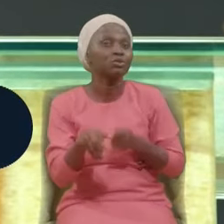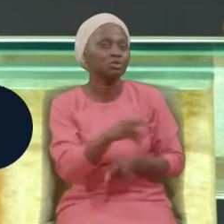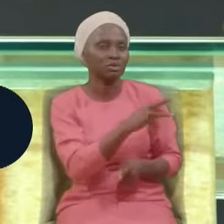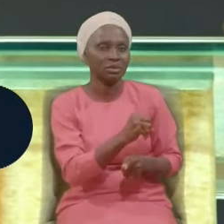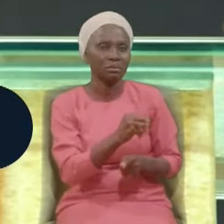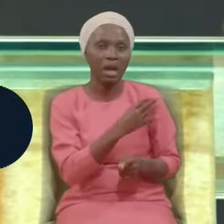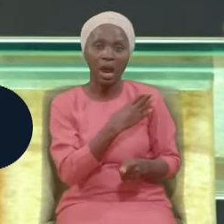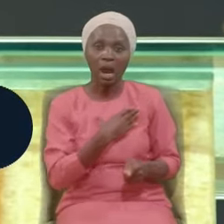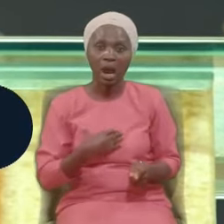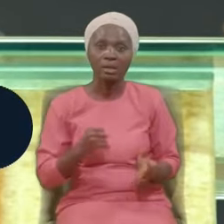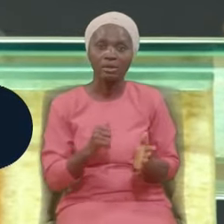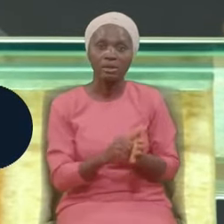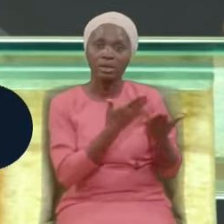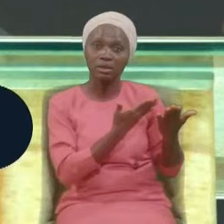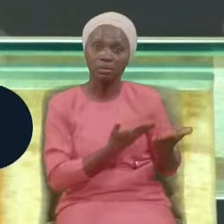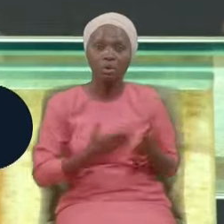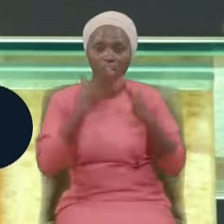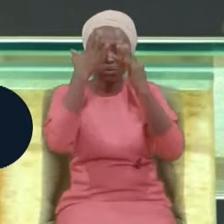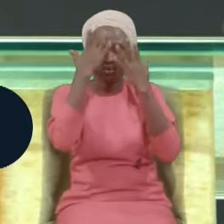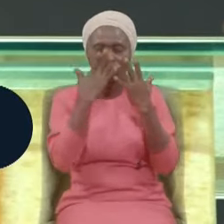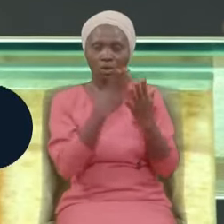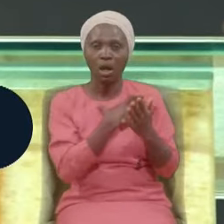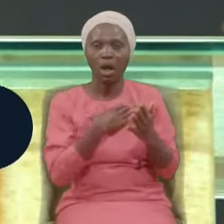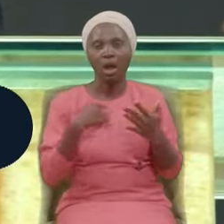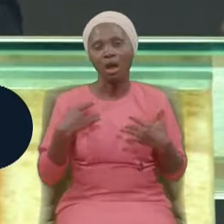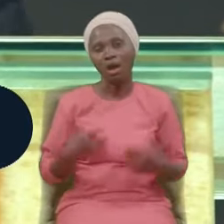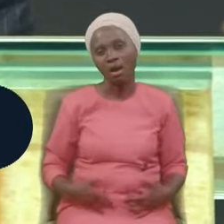sorrow, brought distress,